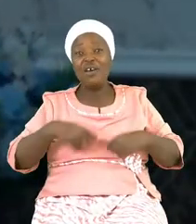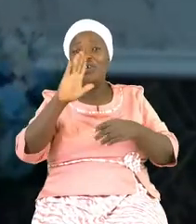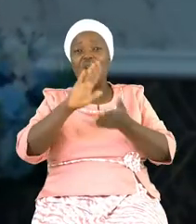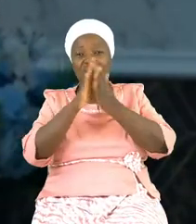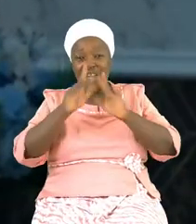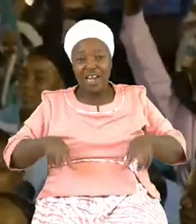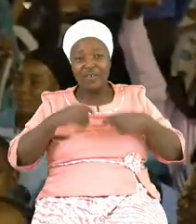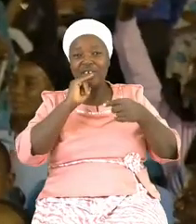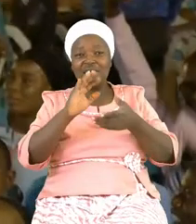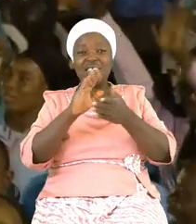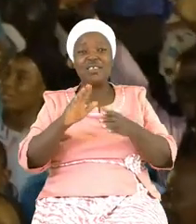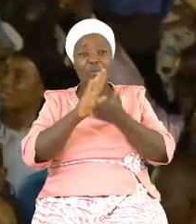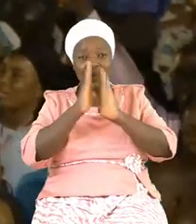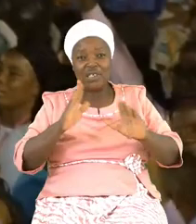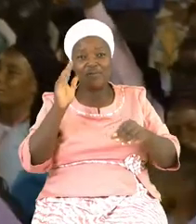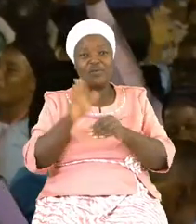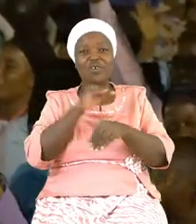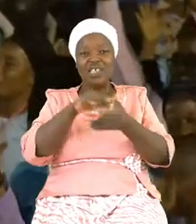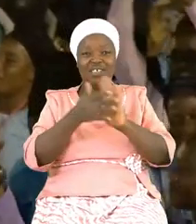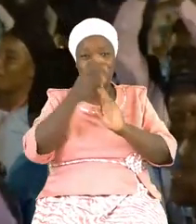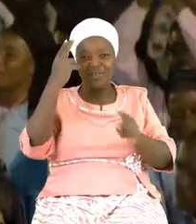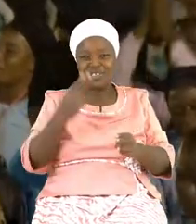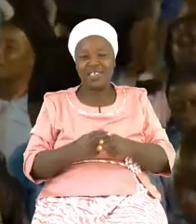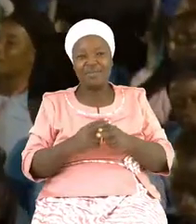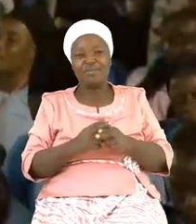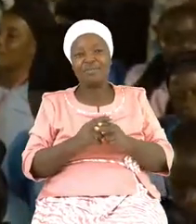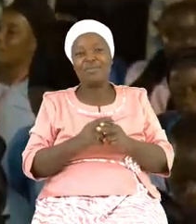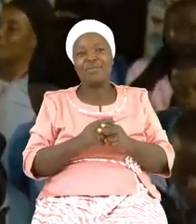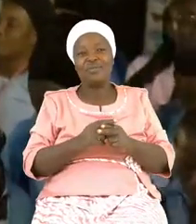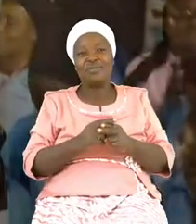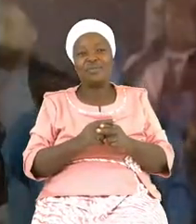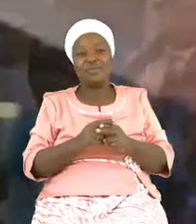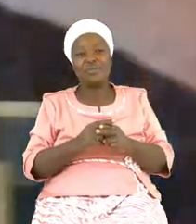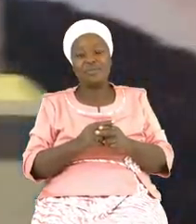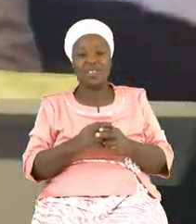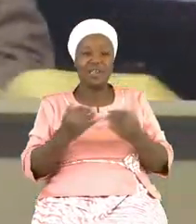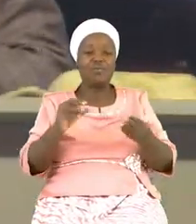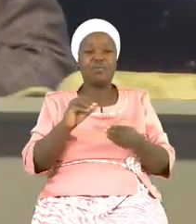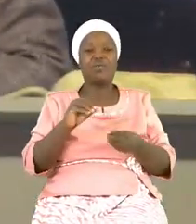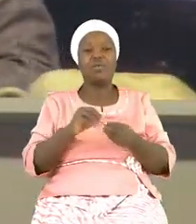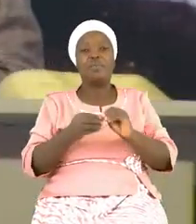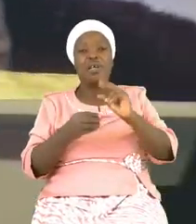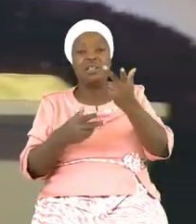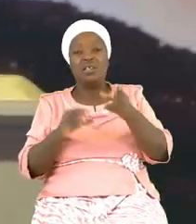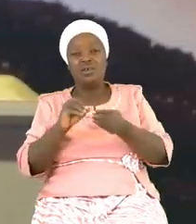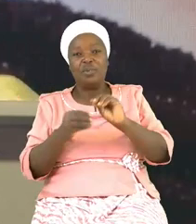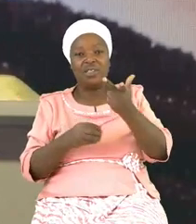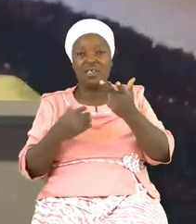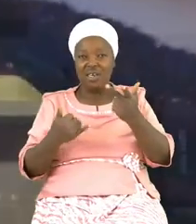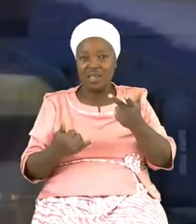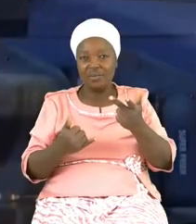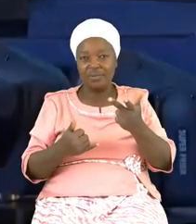in Jesus' name. Let's come to number three now. Number three, we're looking